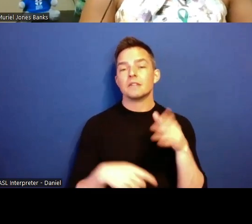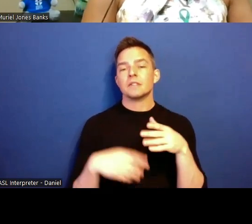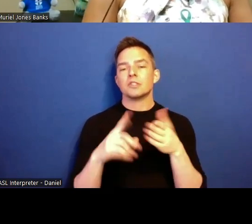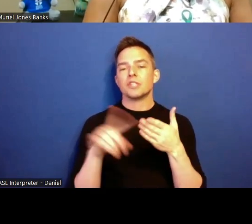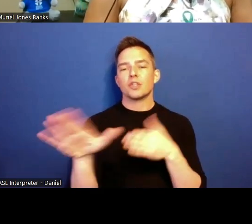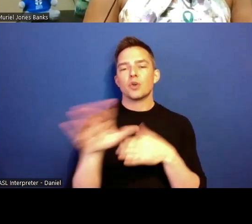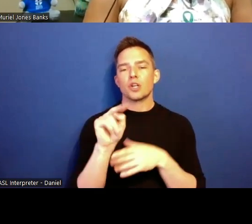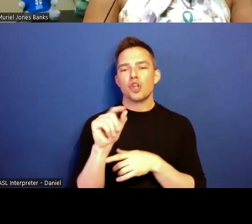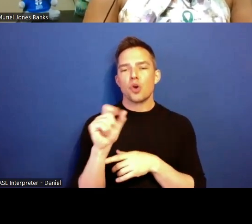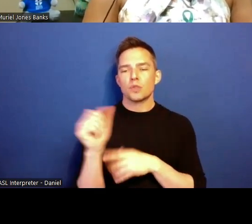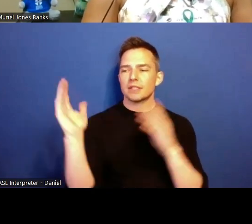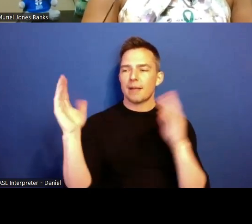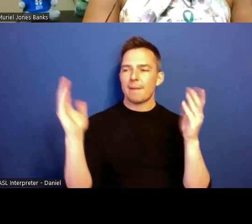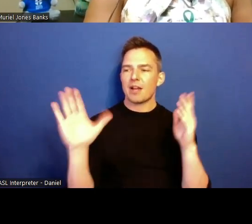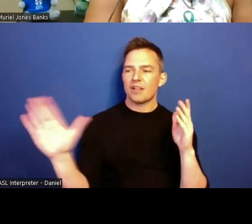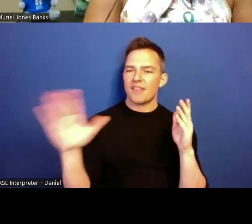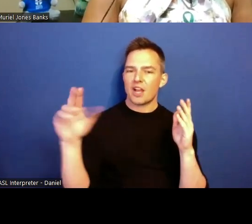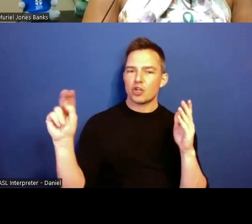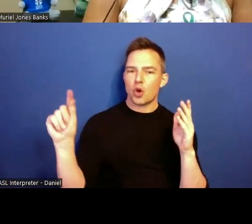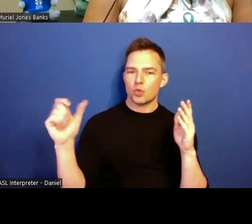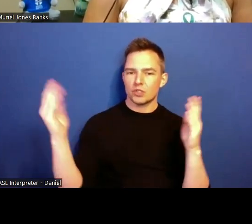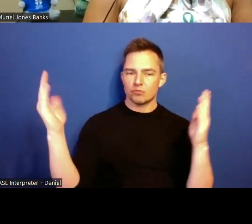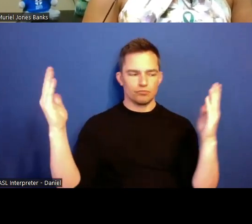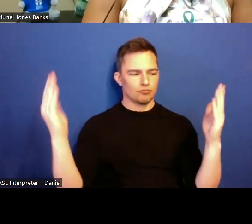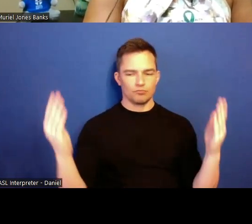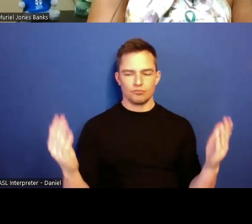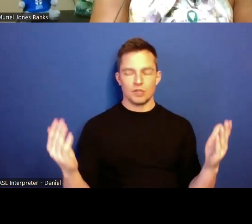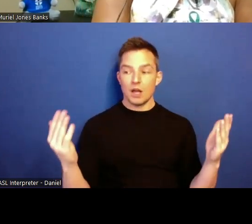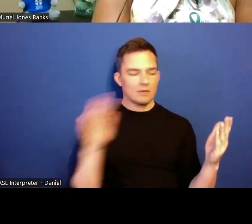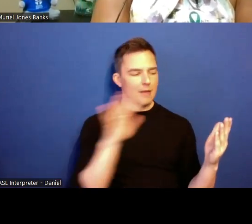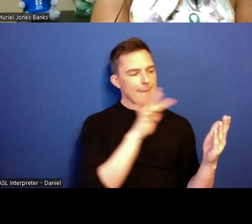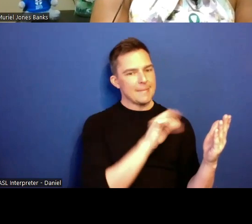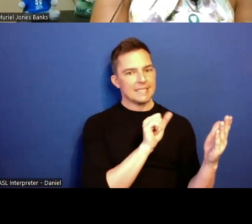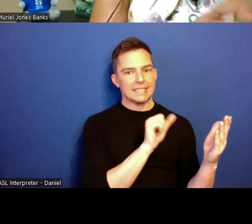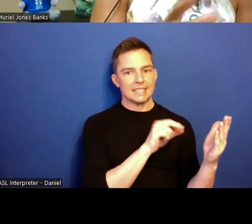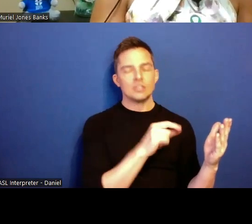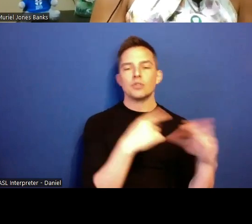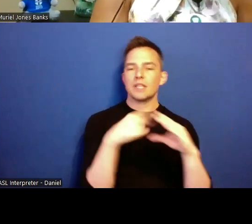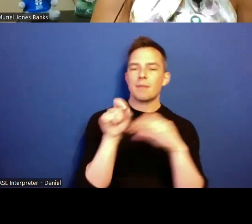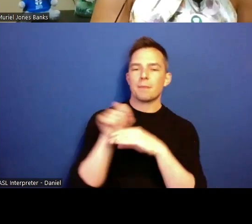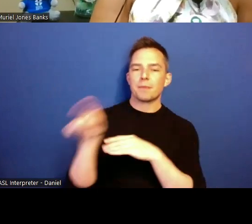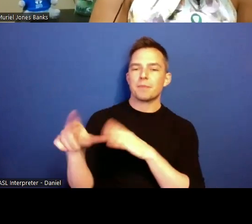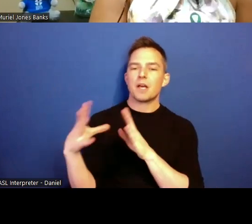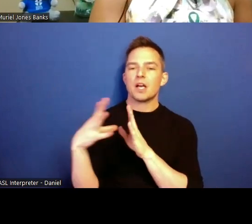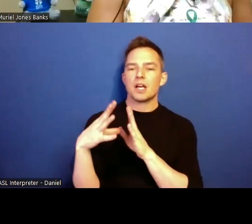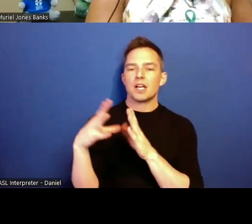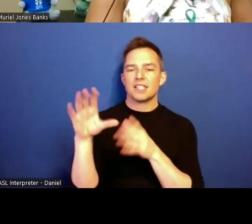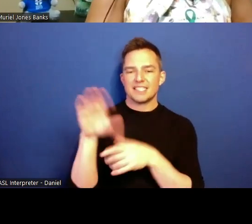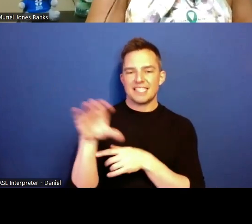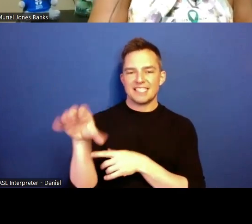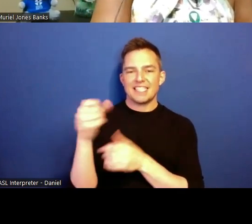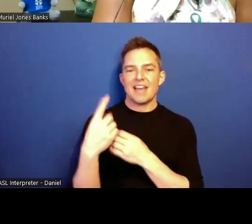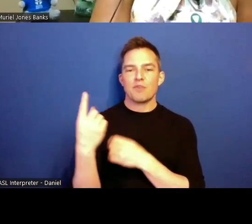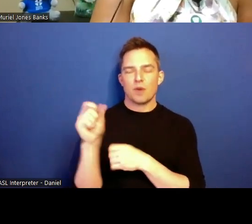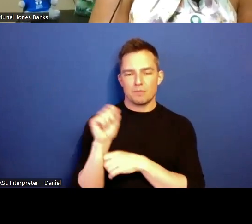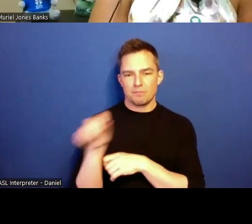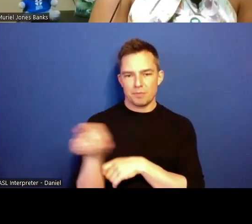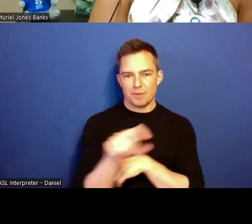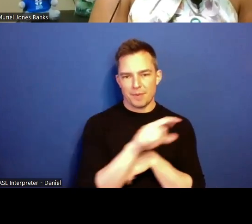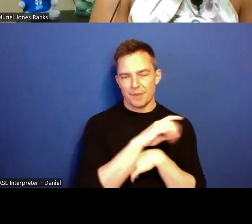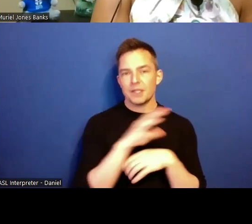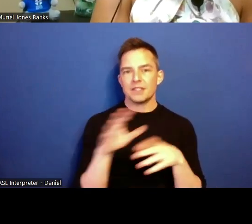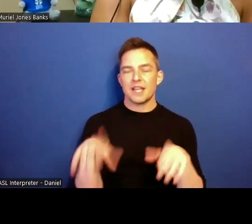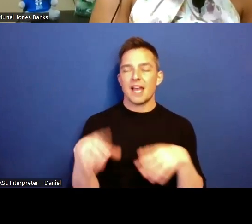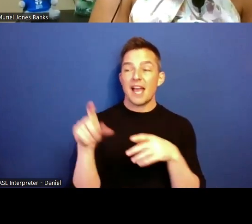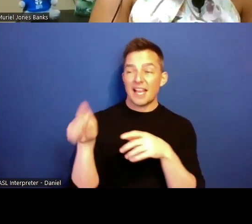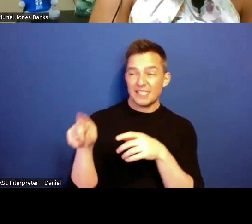notes against their notes. If something is missing, you email them, copy everyone on it, and say, oh, I just need you to